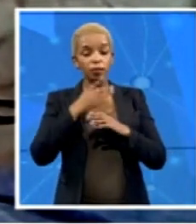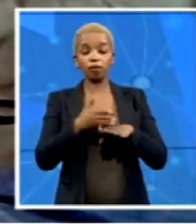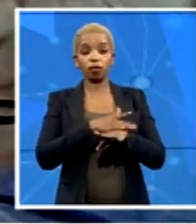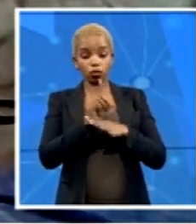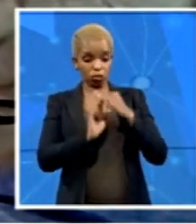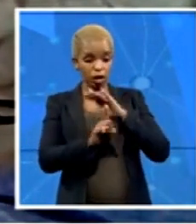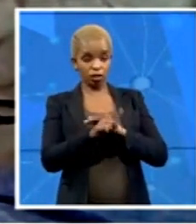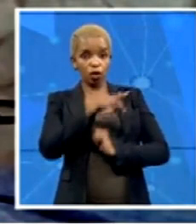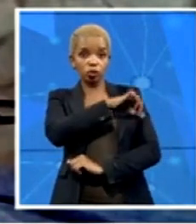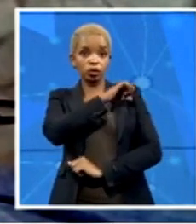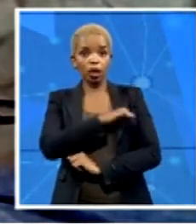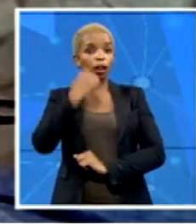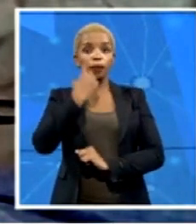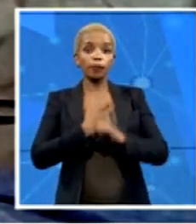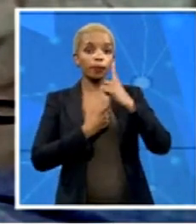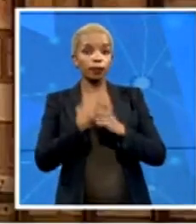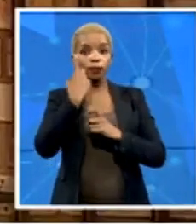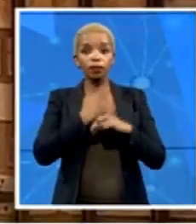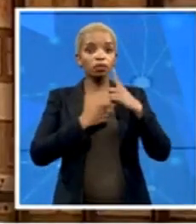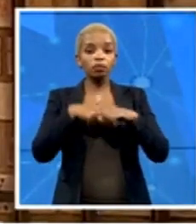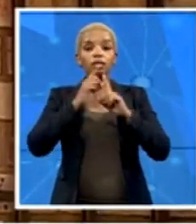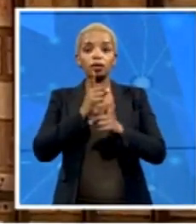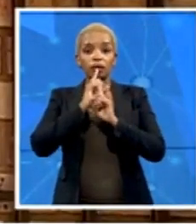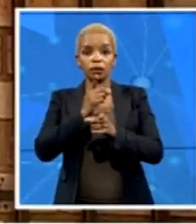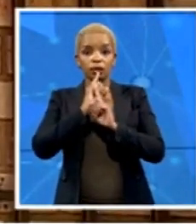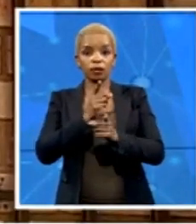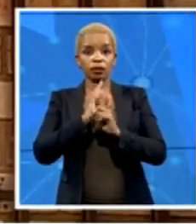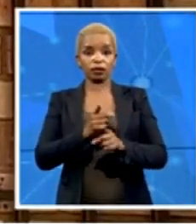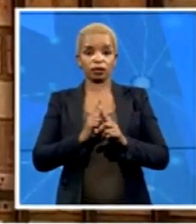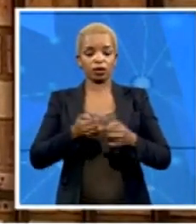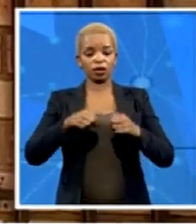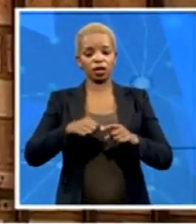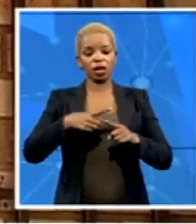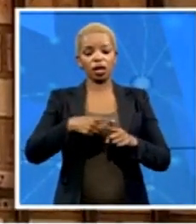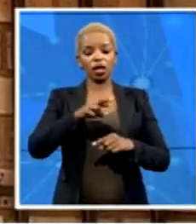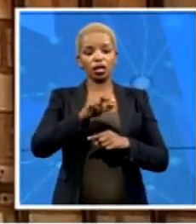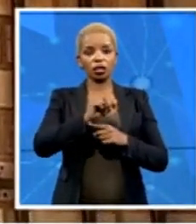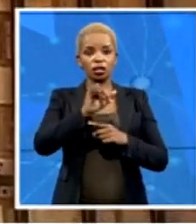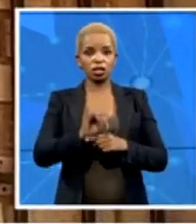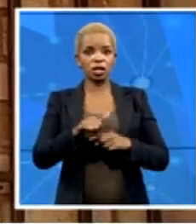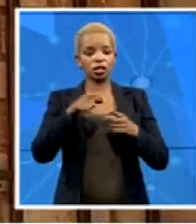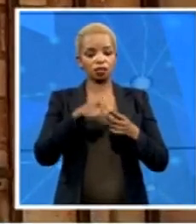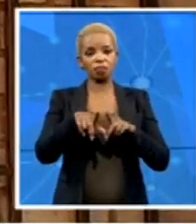had blood tests and x-rays. And they weren't happy with what those were looking like. So